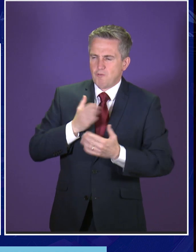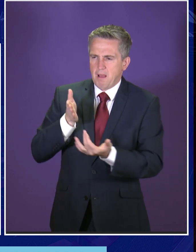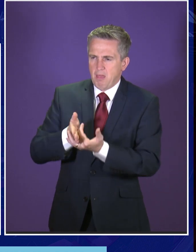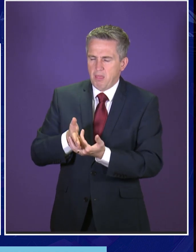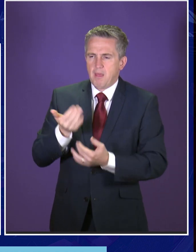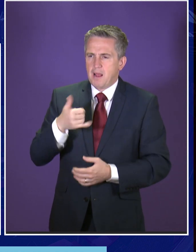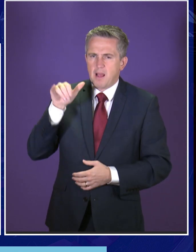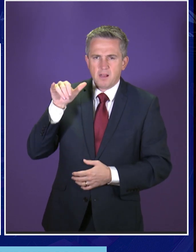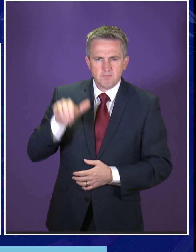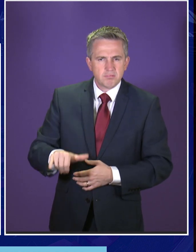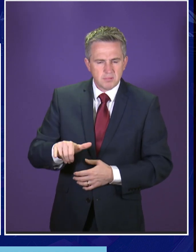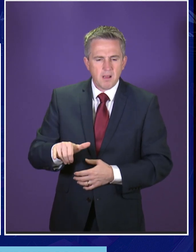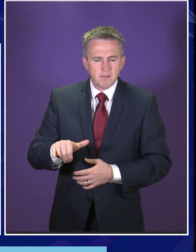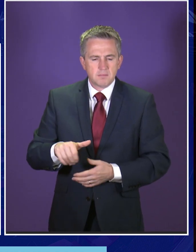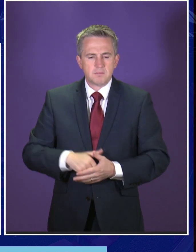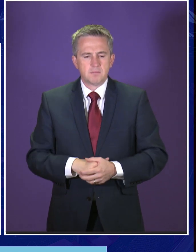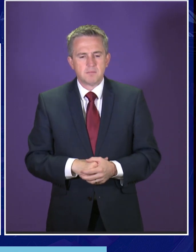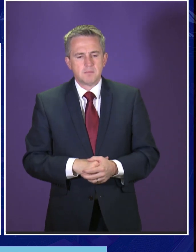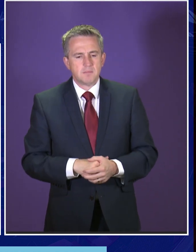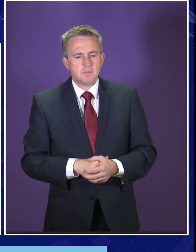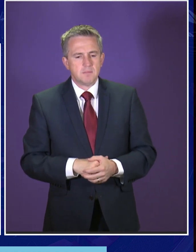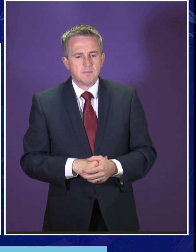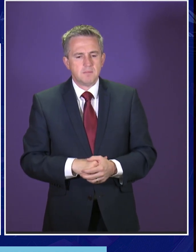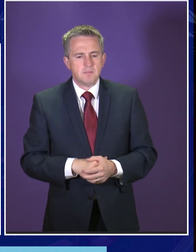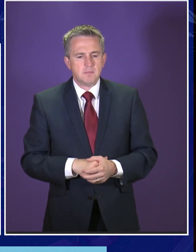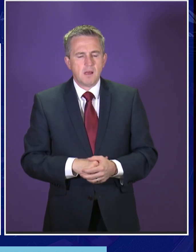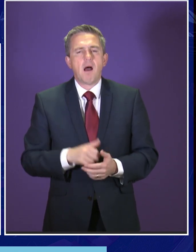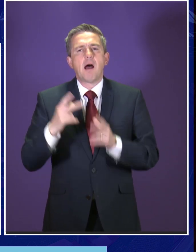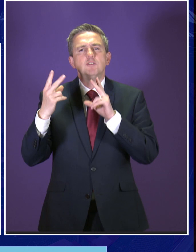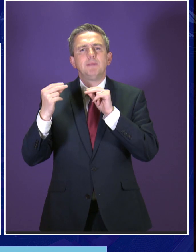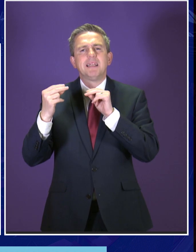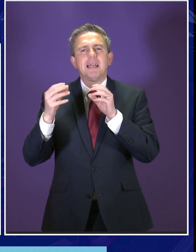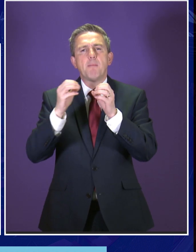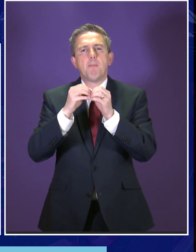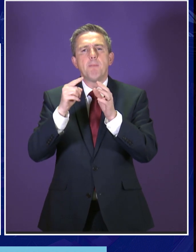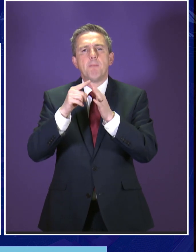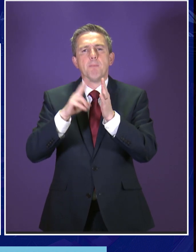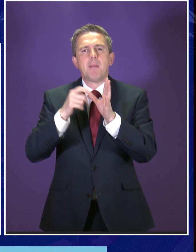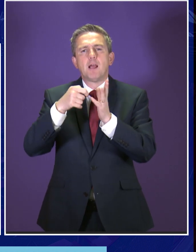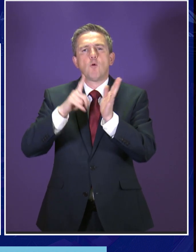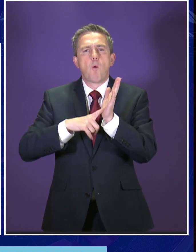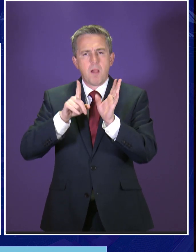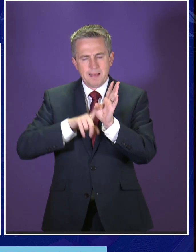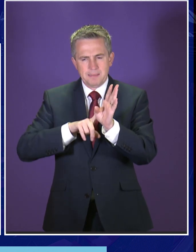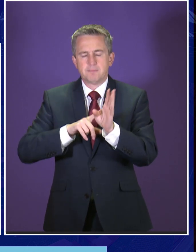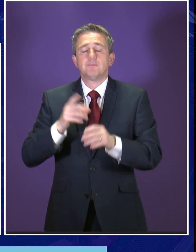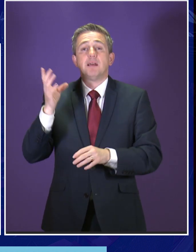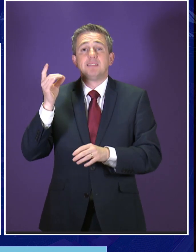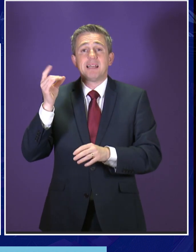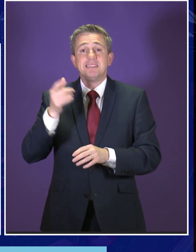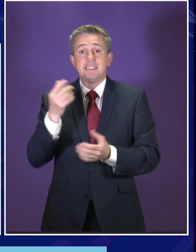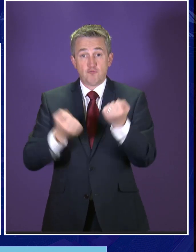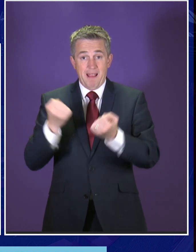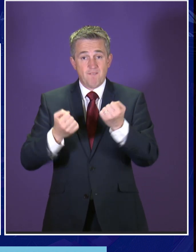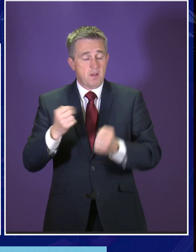woke you up." And he put the phone down, I put the phone down. And I spoke to him in Bengali. And then the taxi driver turned around